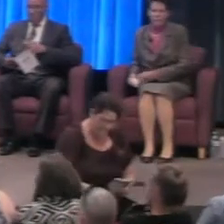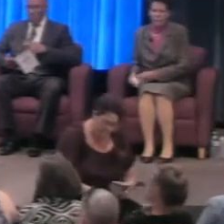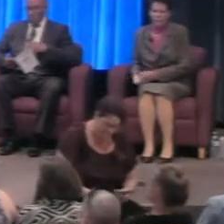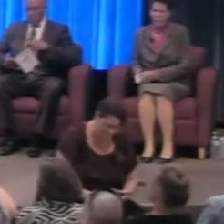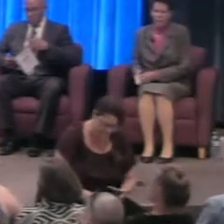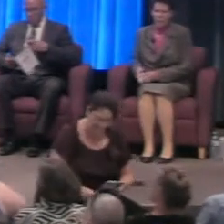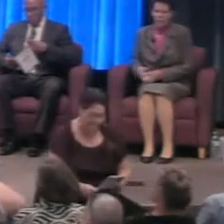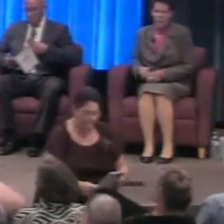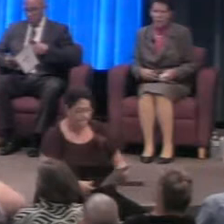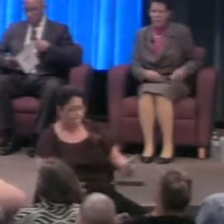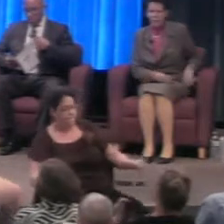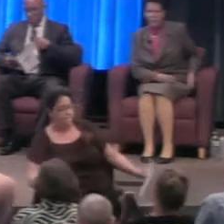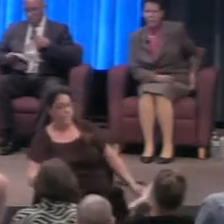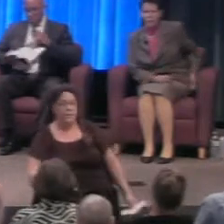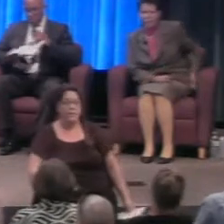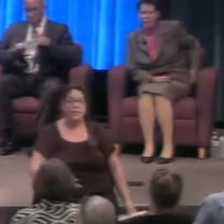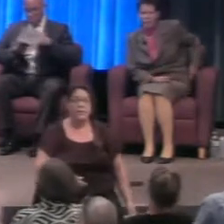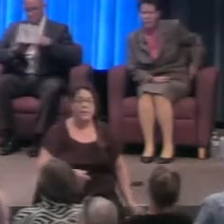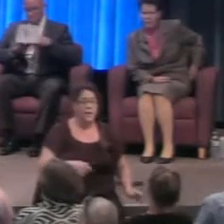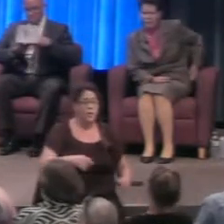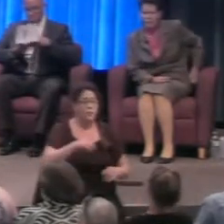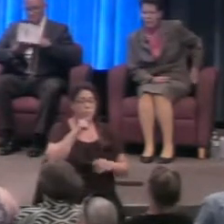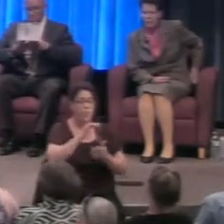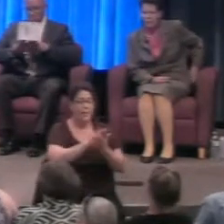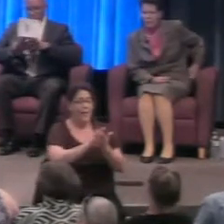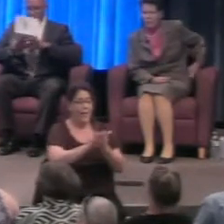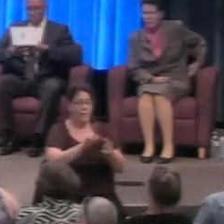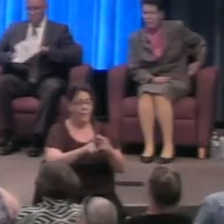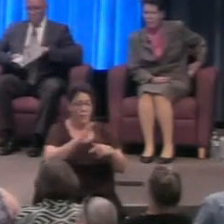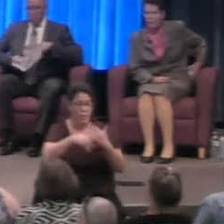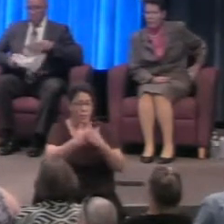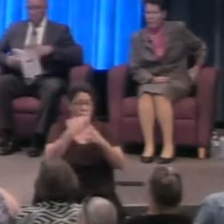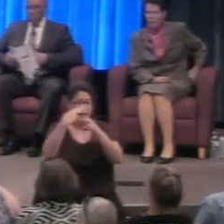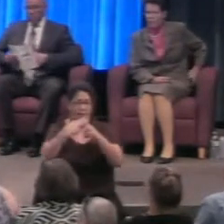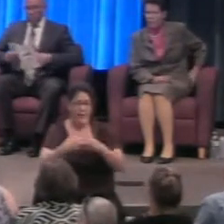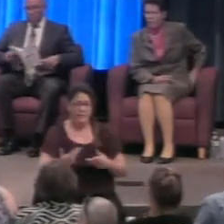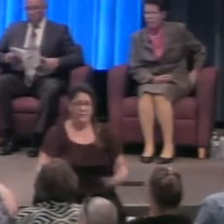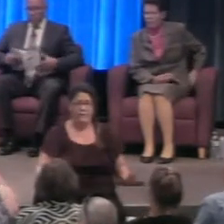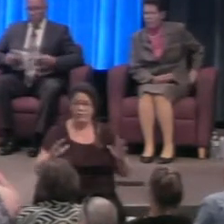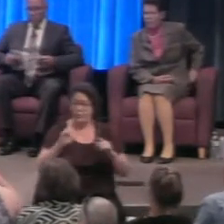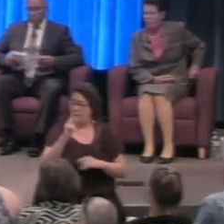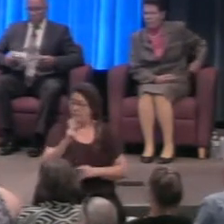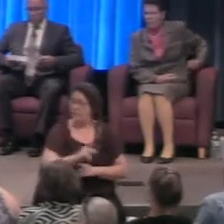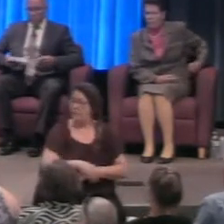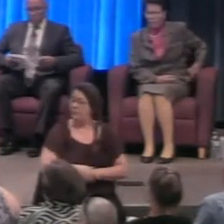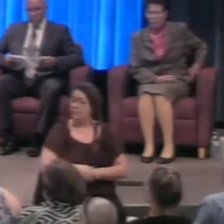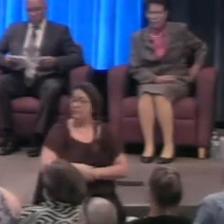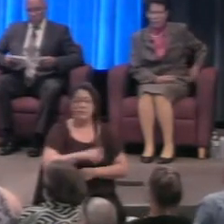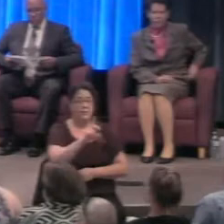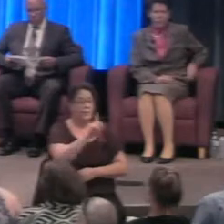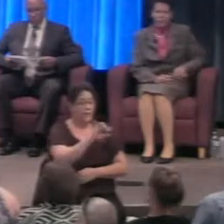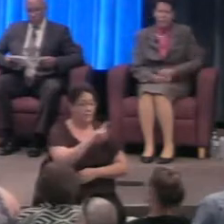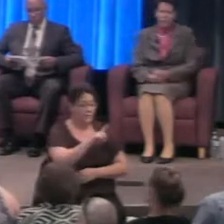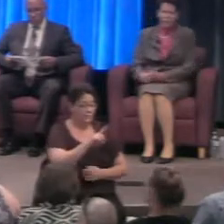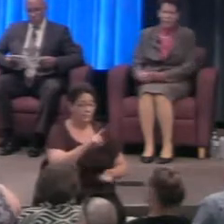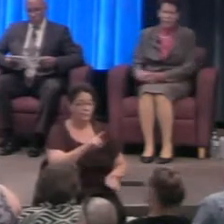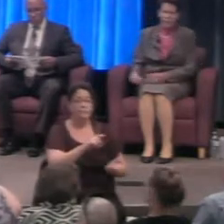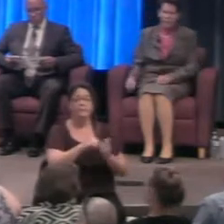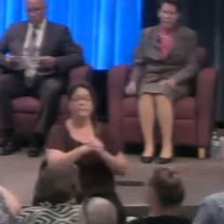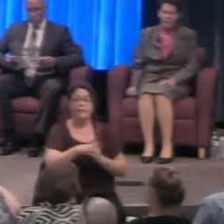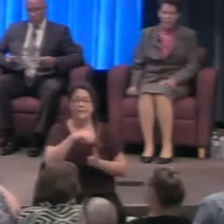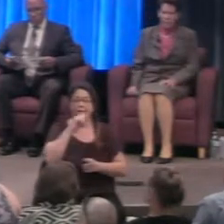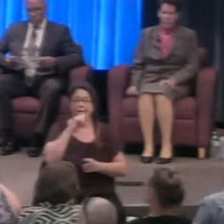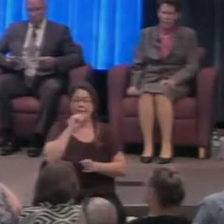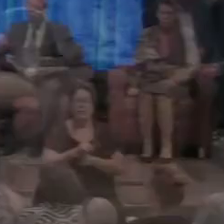and special guests. Please hold your applause until all guests have been introduced. Miss Miller's husband, David, her